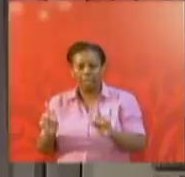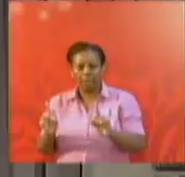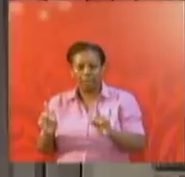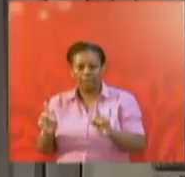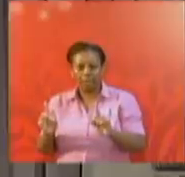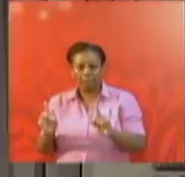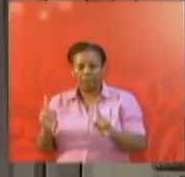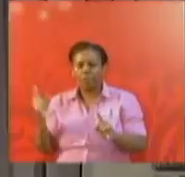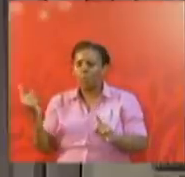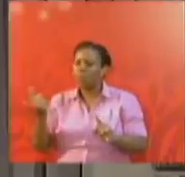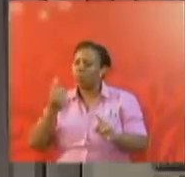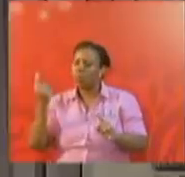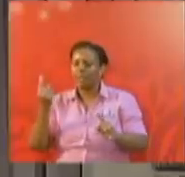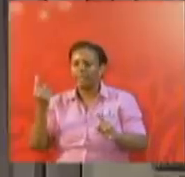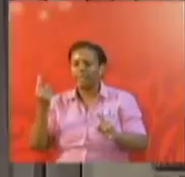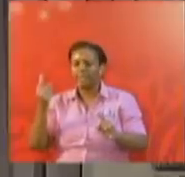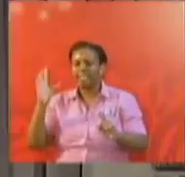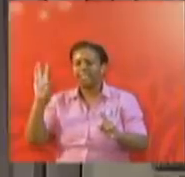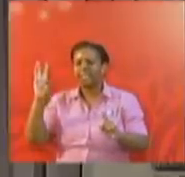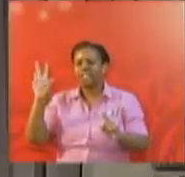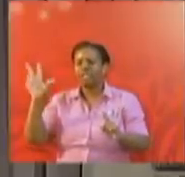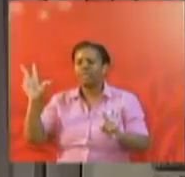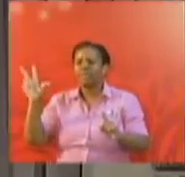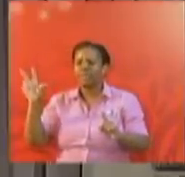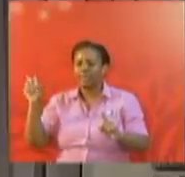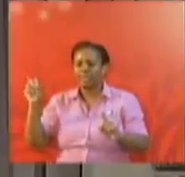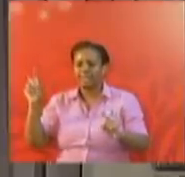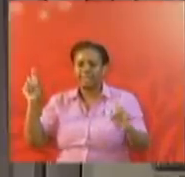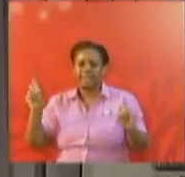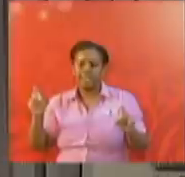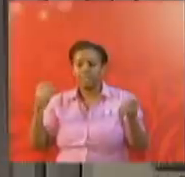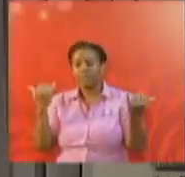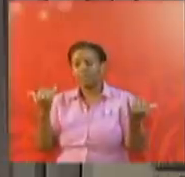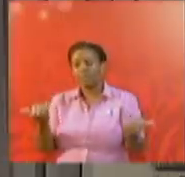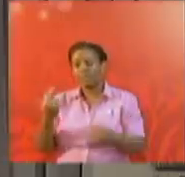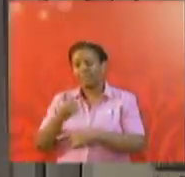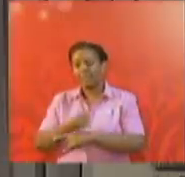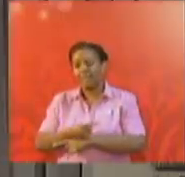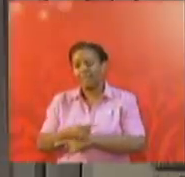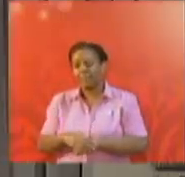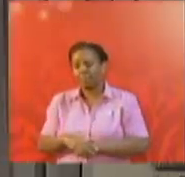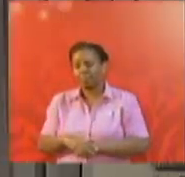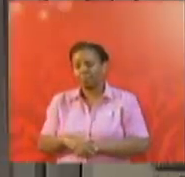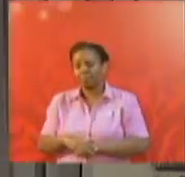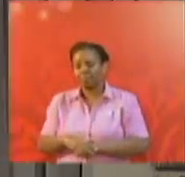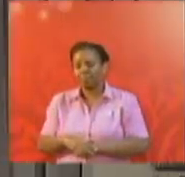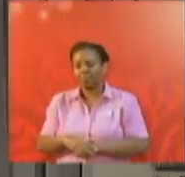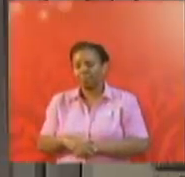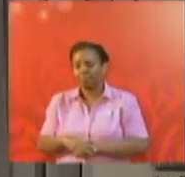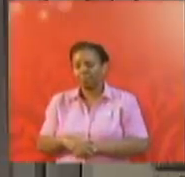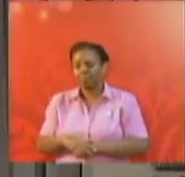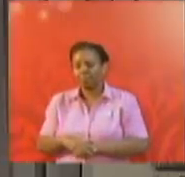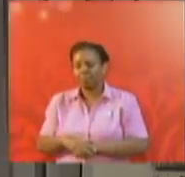have 630 tests to do today, which is current. So we have clawed that